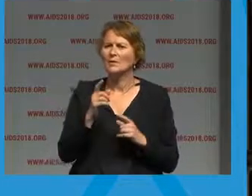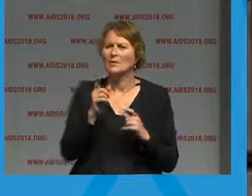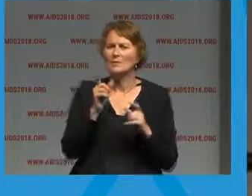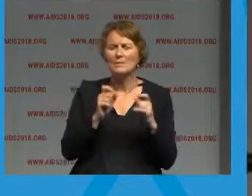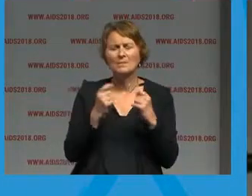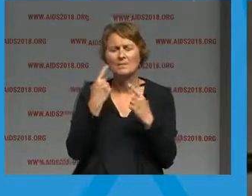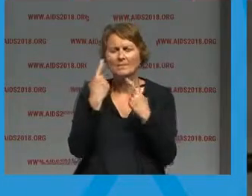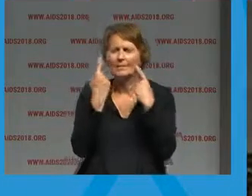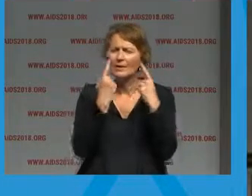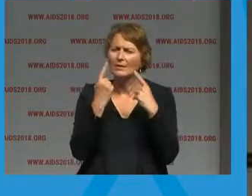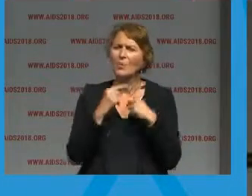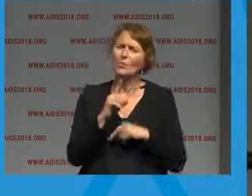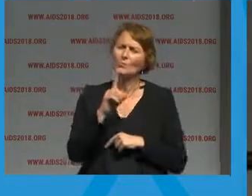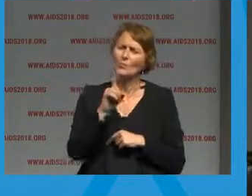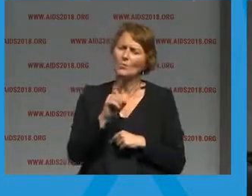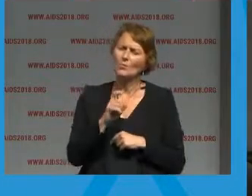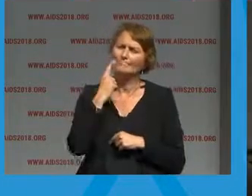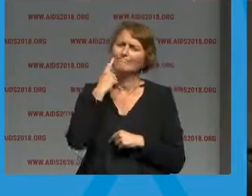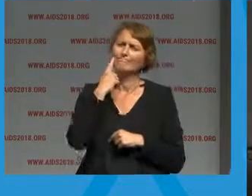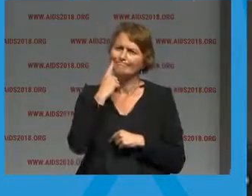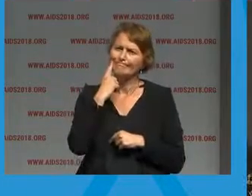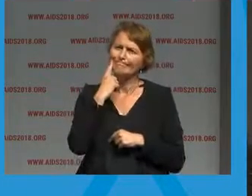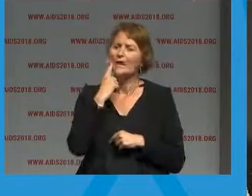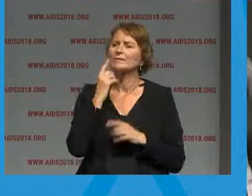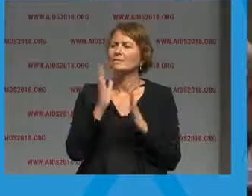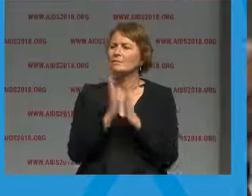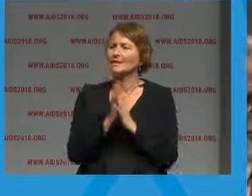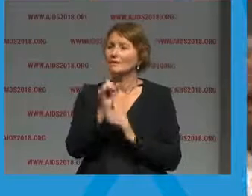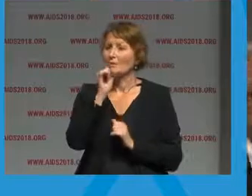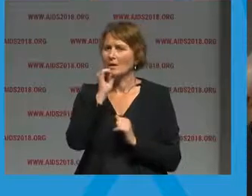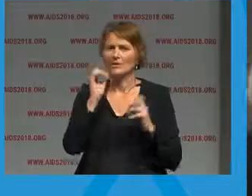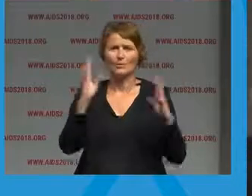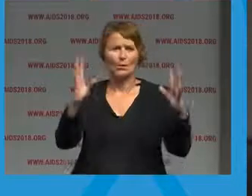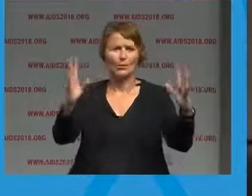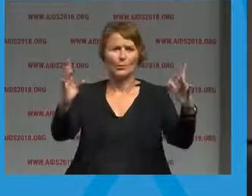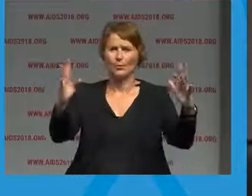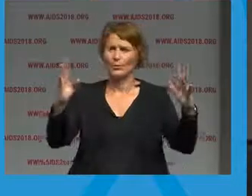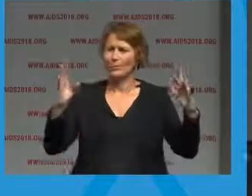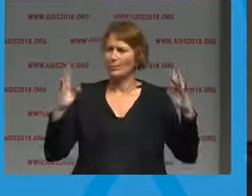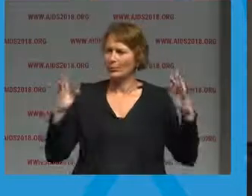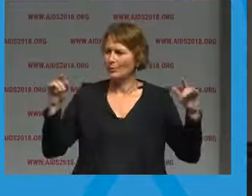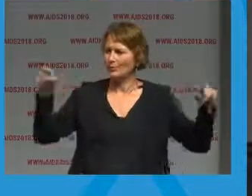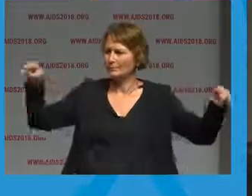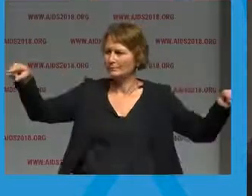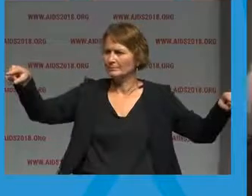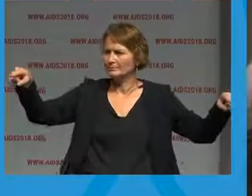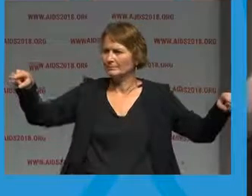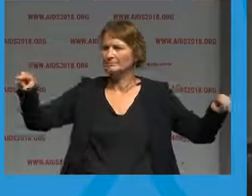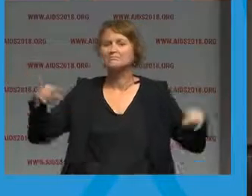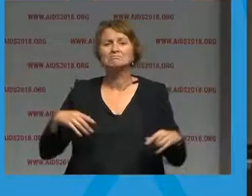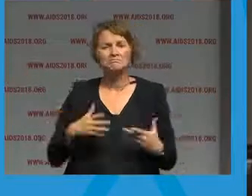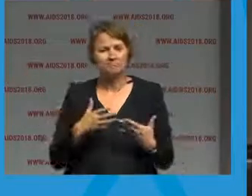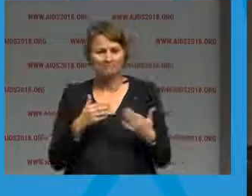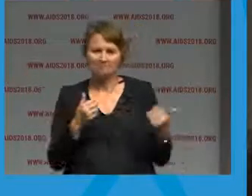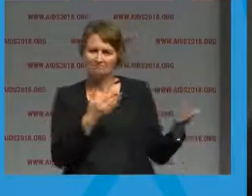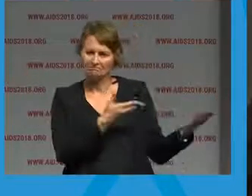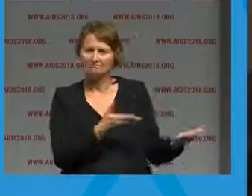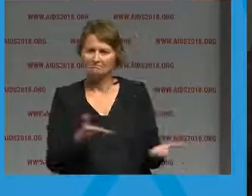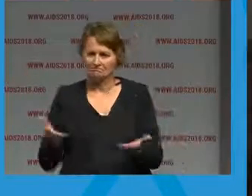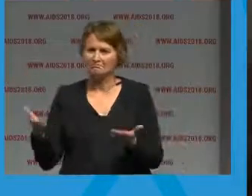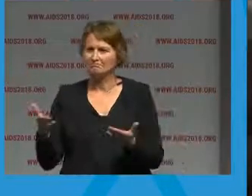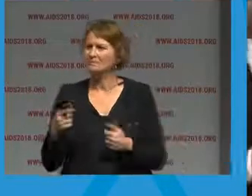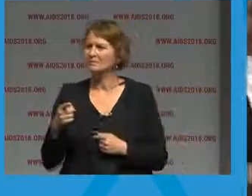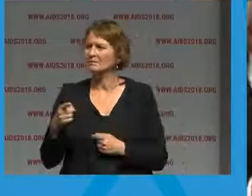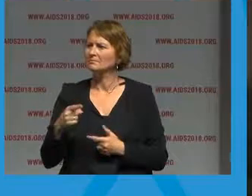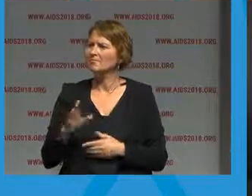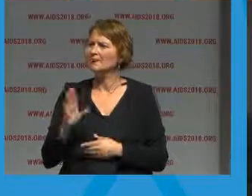come to the microphones that are in the middle of each aisle, and feel free to I'm actually going to stand up here